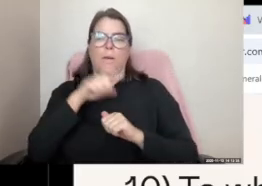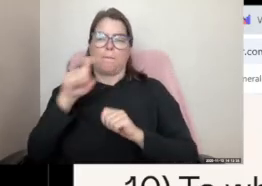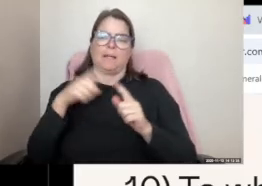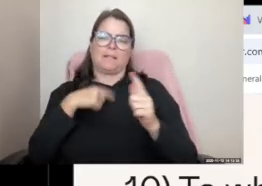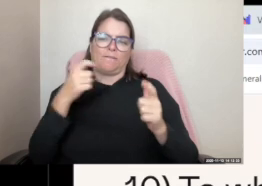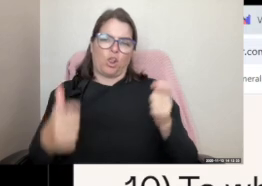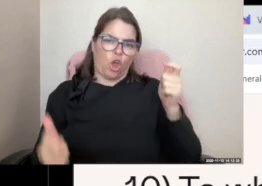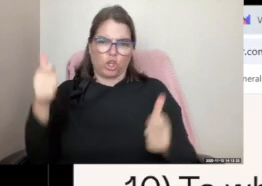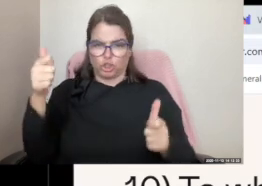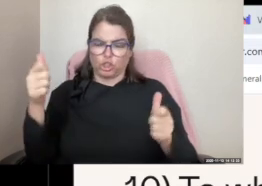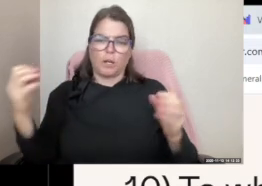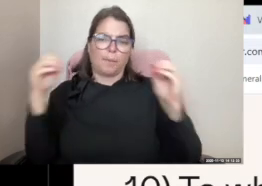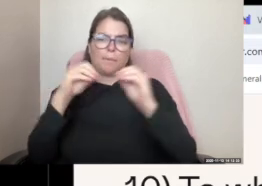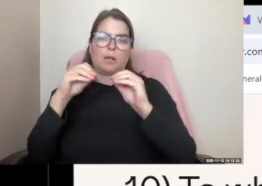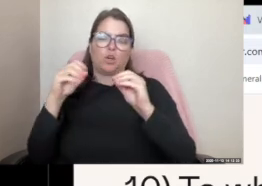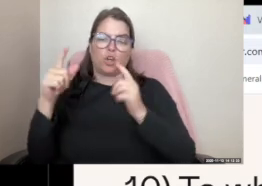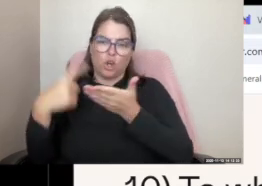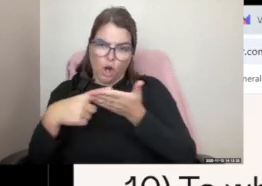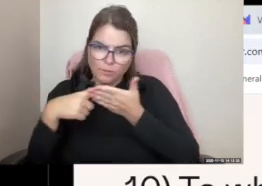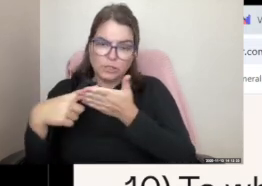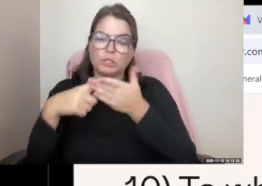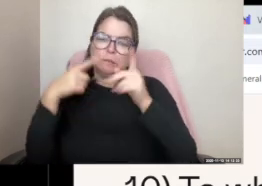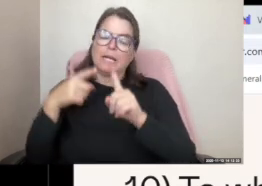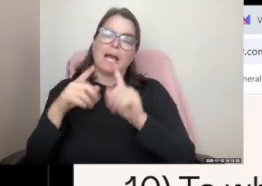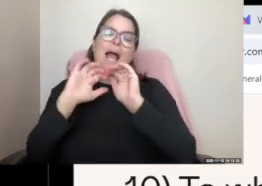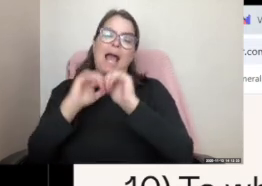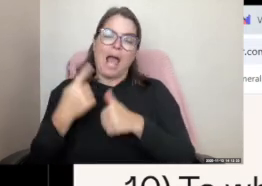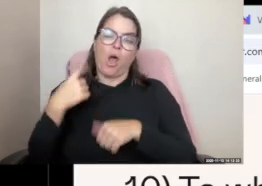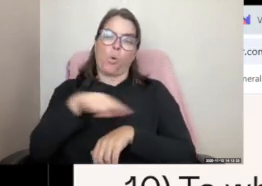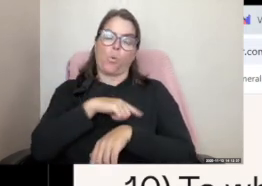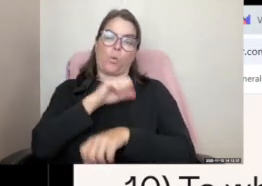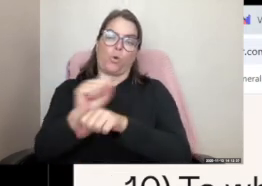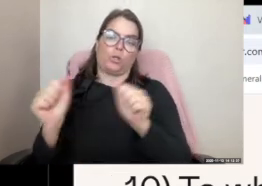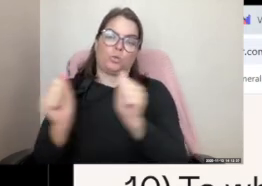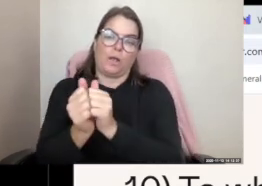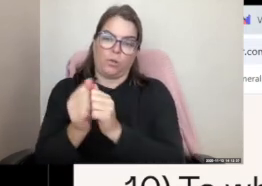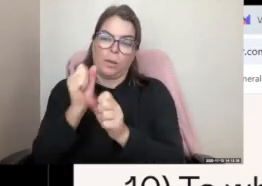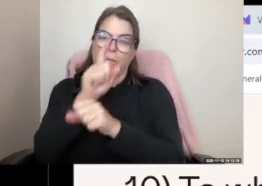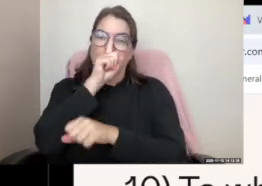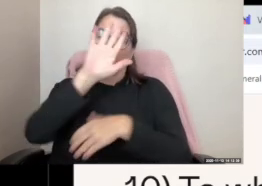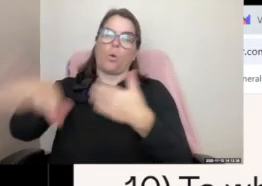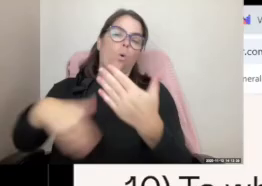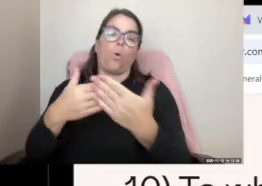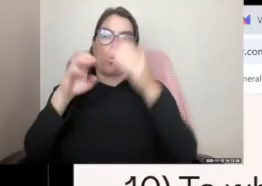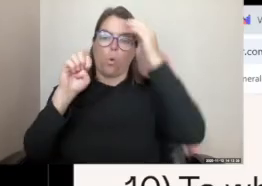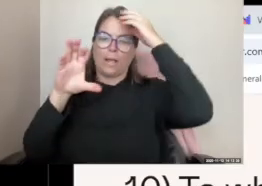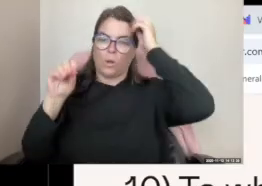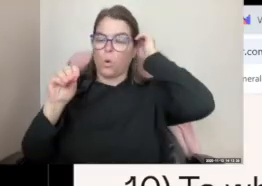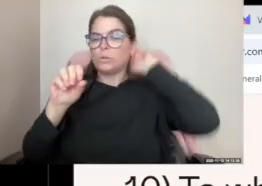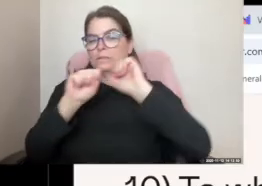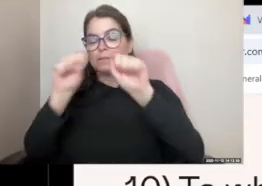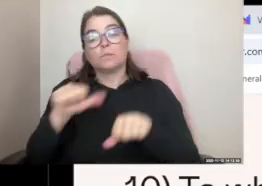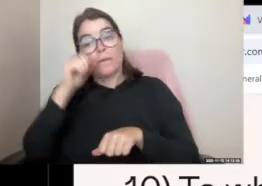money? There's never going to be enough money. But what we really need to do is be working closer together. We need to